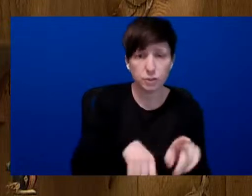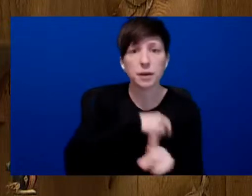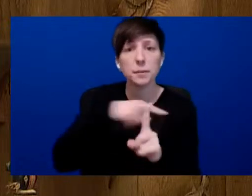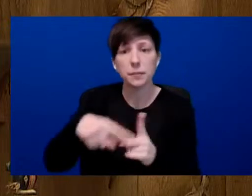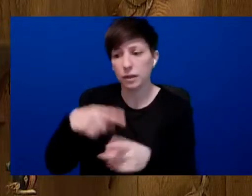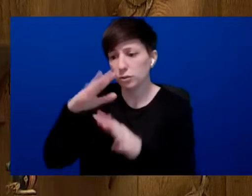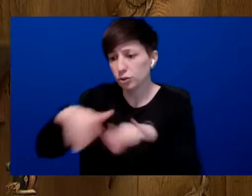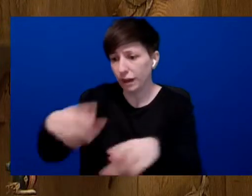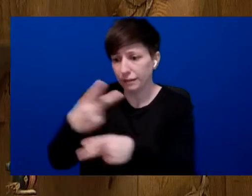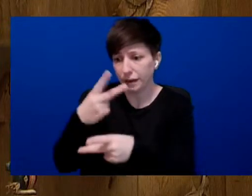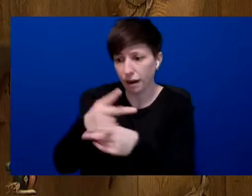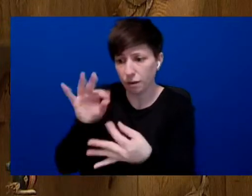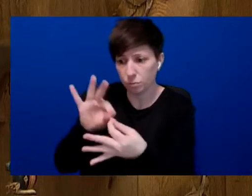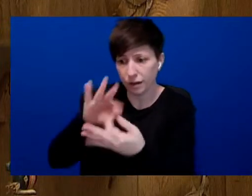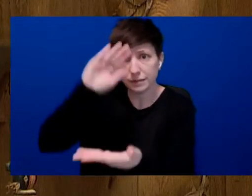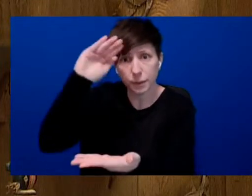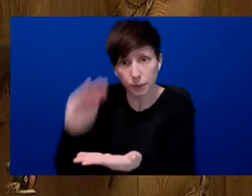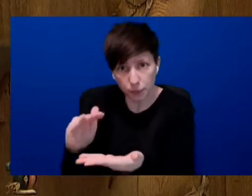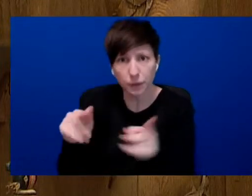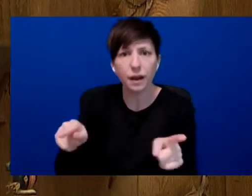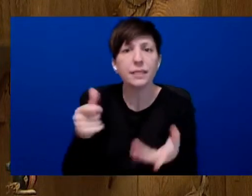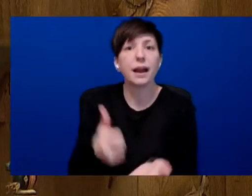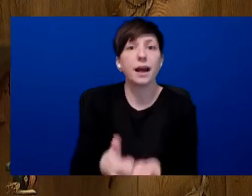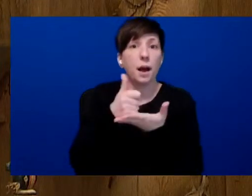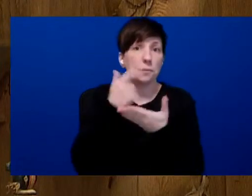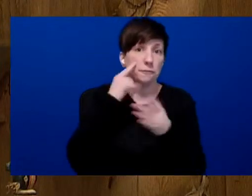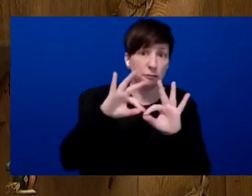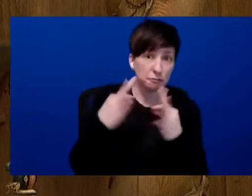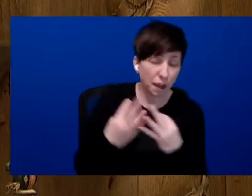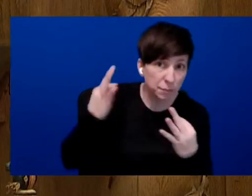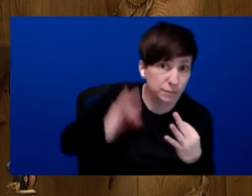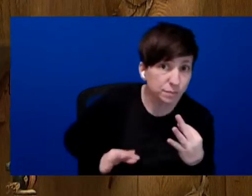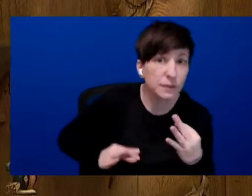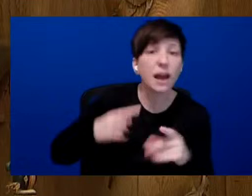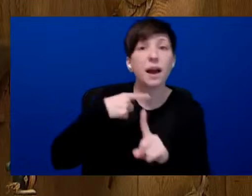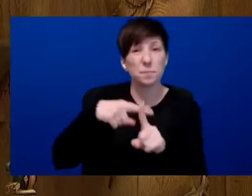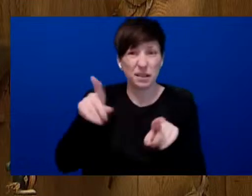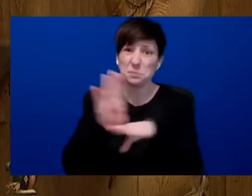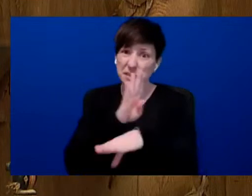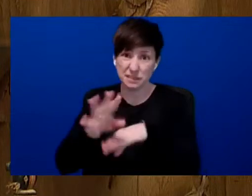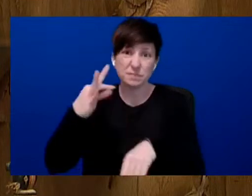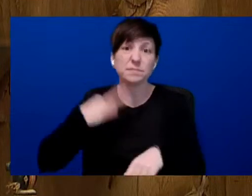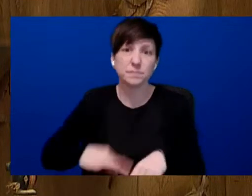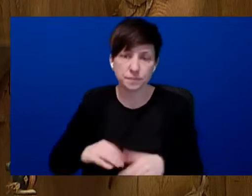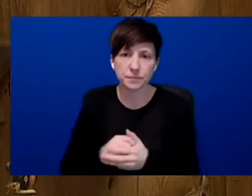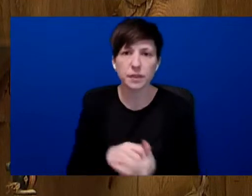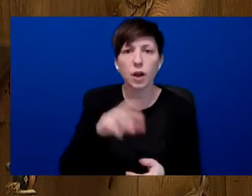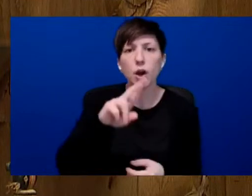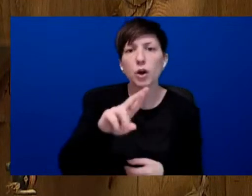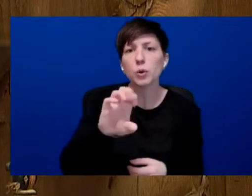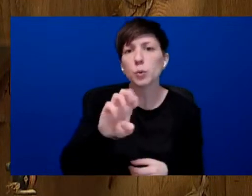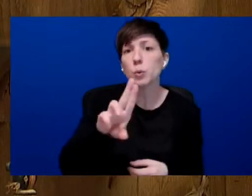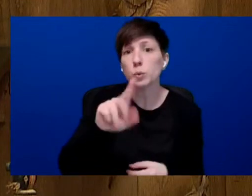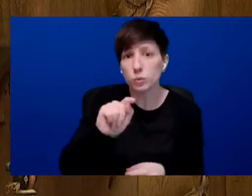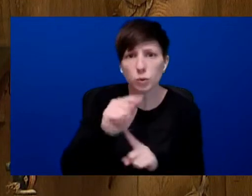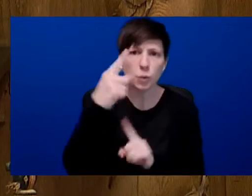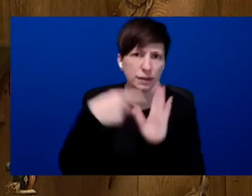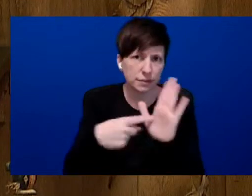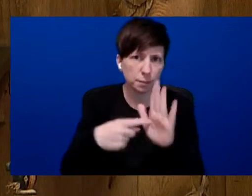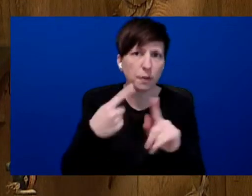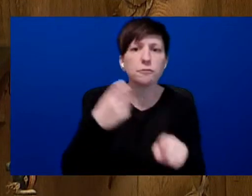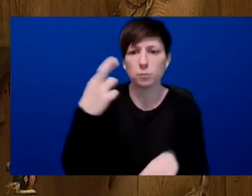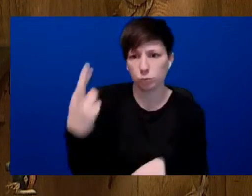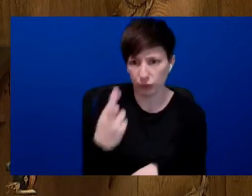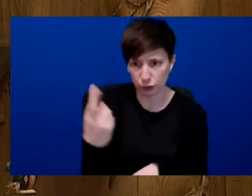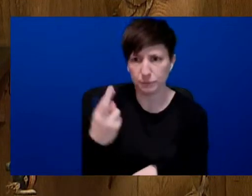and good for business. Take Ruth, a young mom in Richmond with 3 kids. Thanks to your government's latest